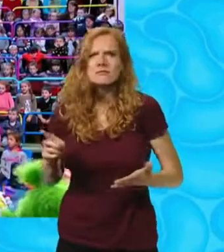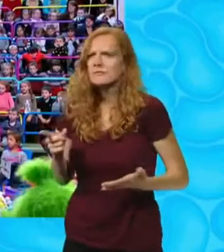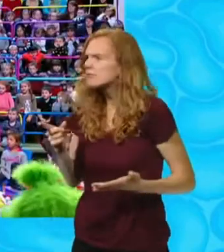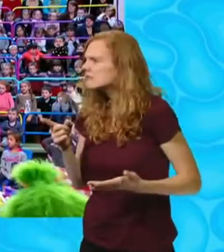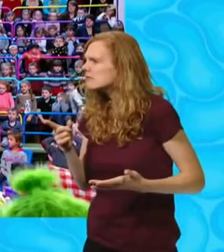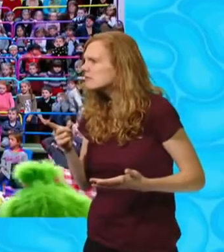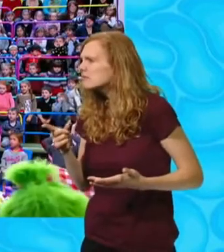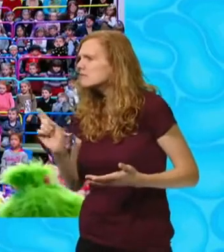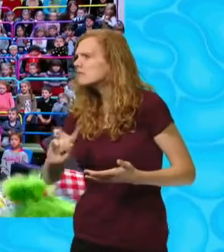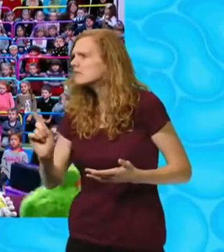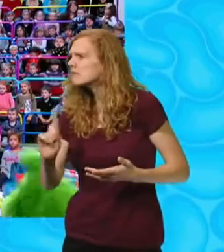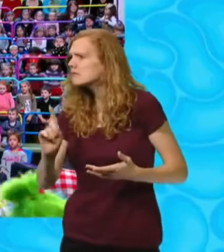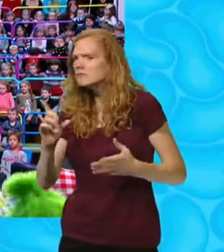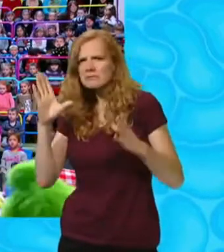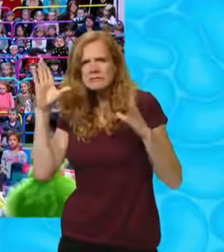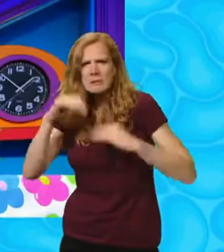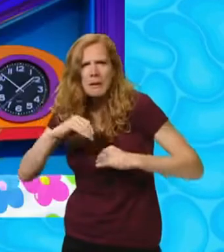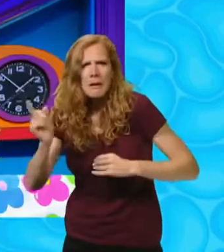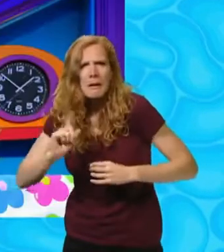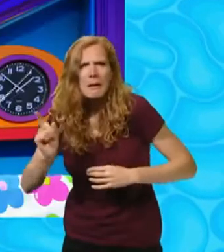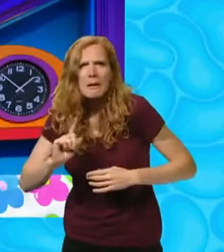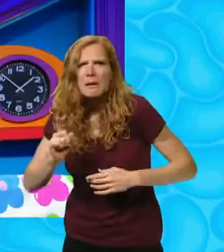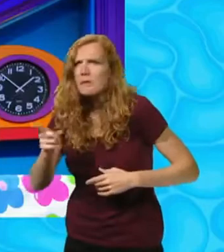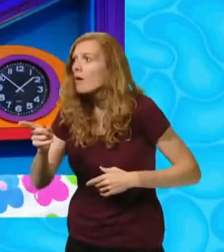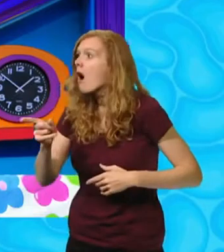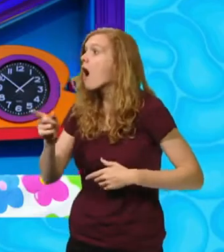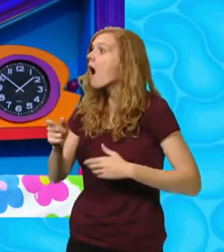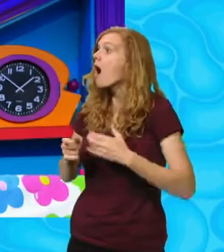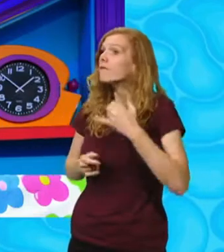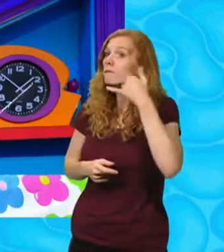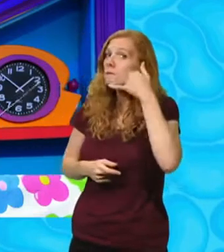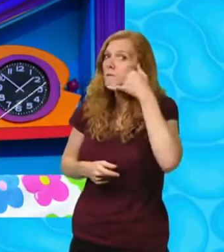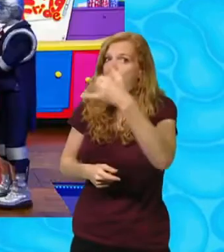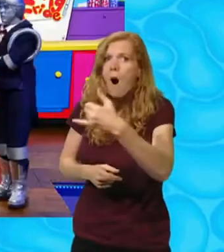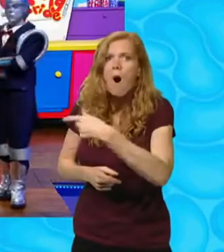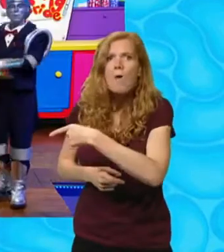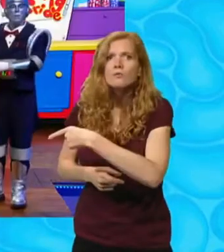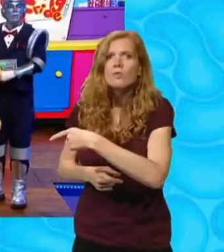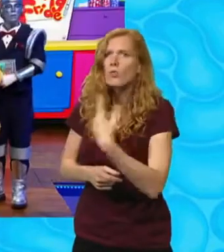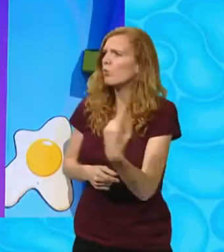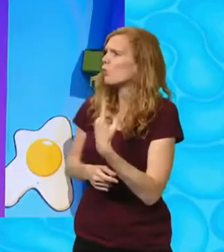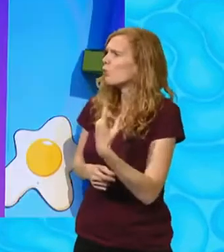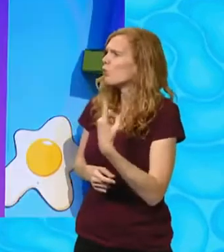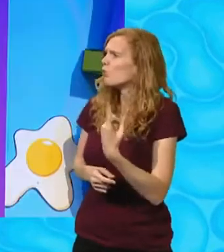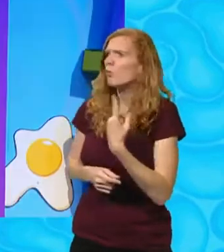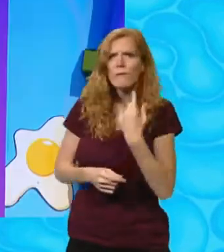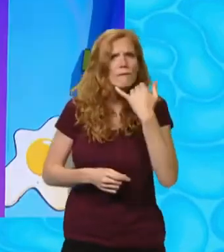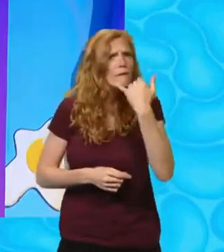monster might be sorting out the sleeping situation on her own, sir. Ah, good. Oh, she's made a phone call, but I wonder who to.